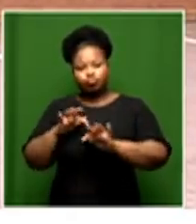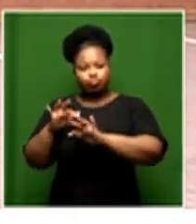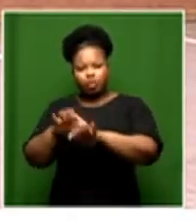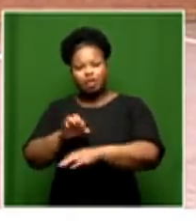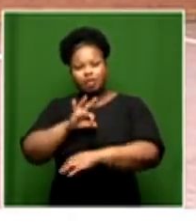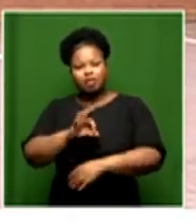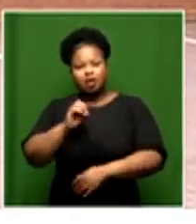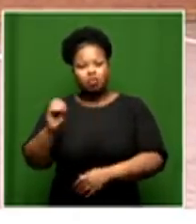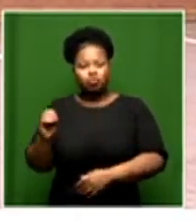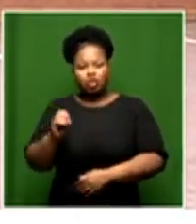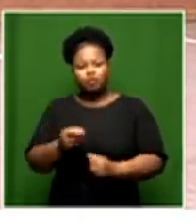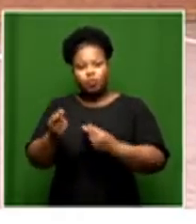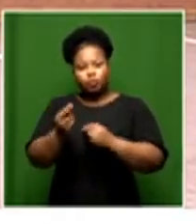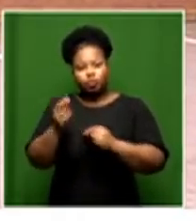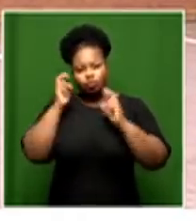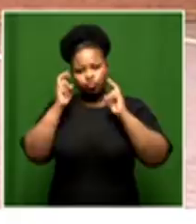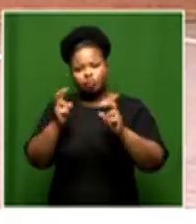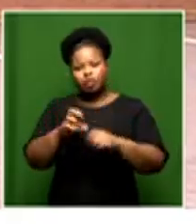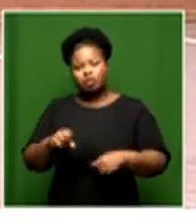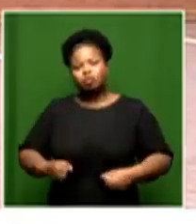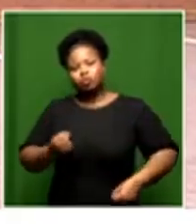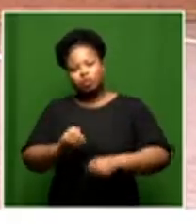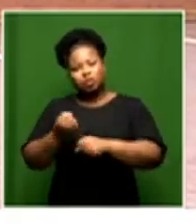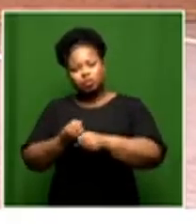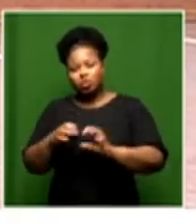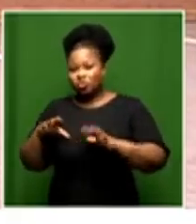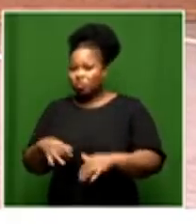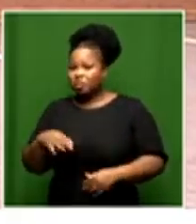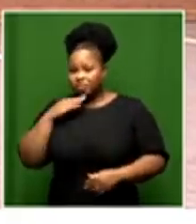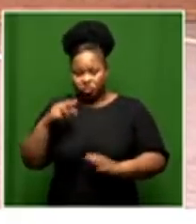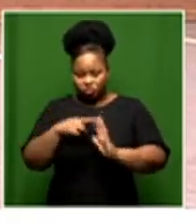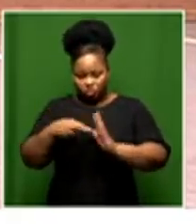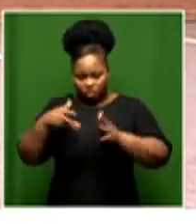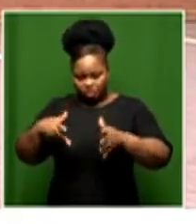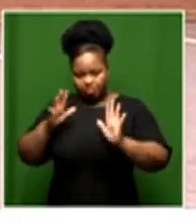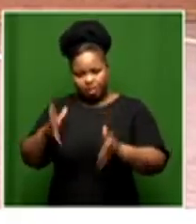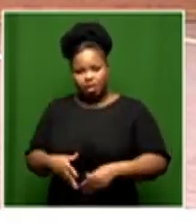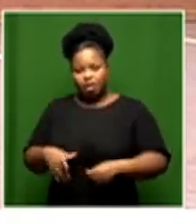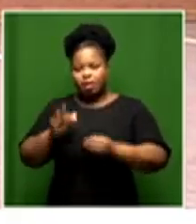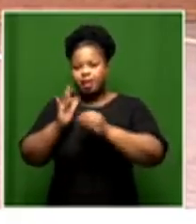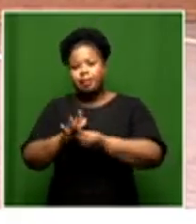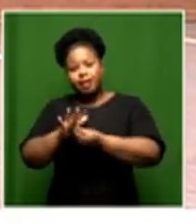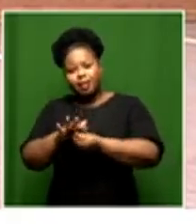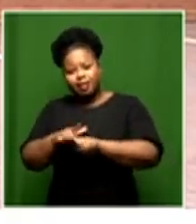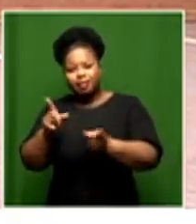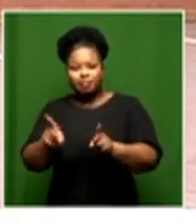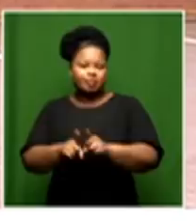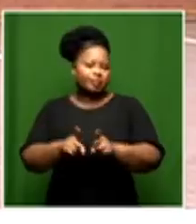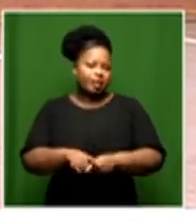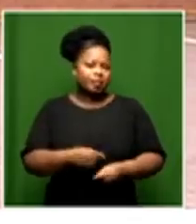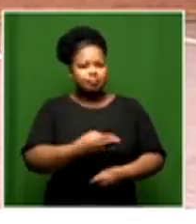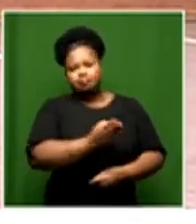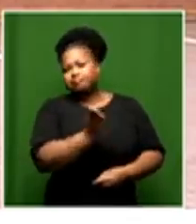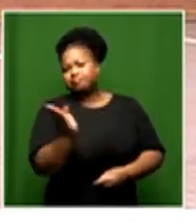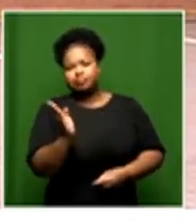300 minibuses as a SWAPO support group. So I mean, he not only played a role here in Emalahleni, but also across the border